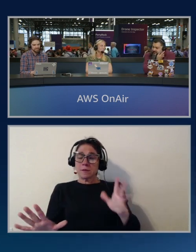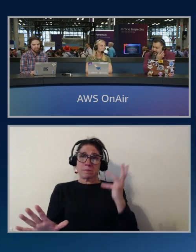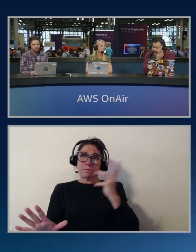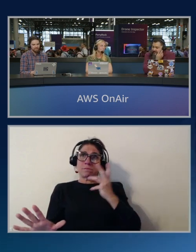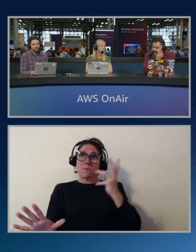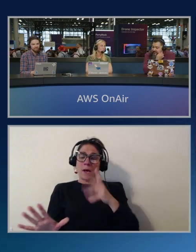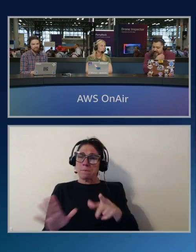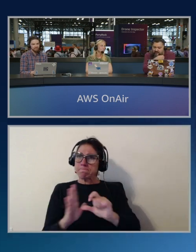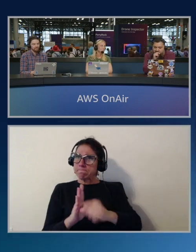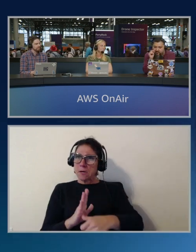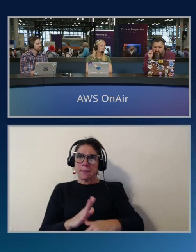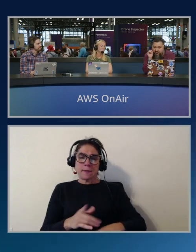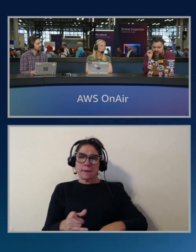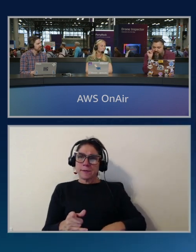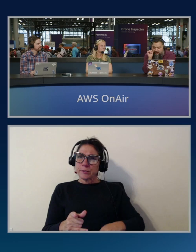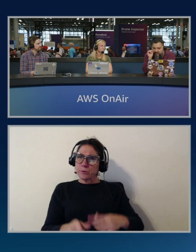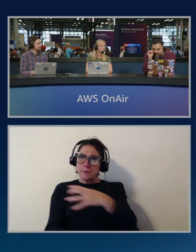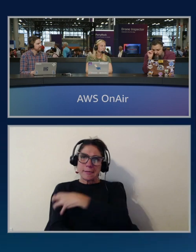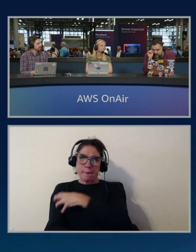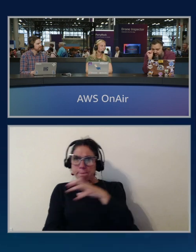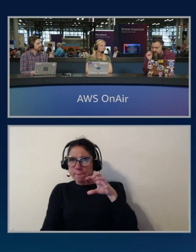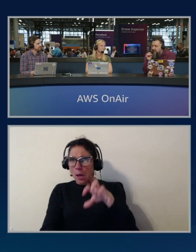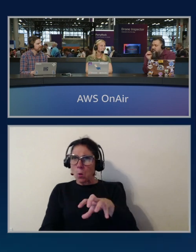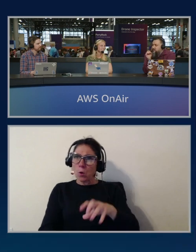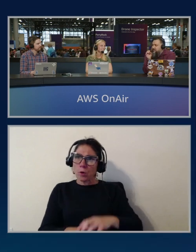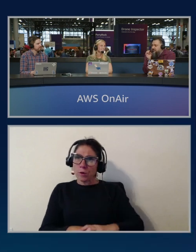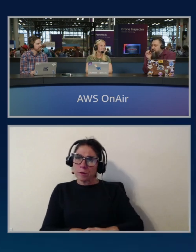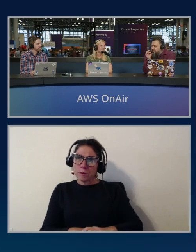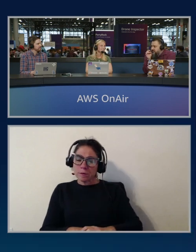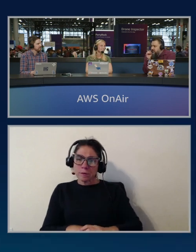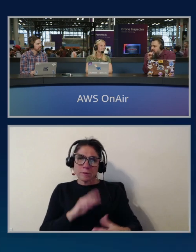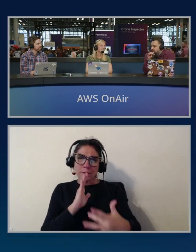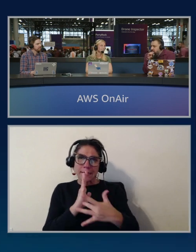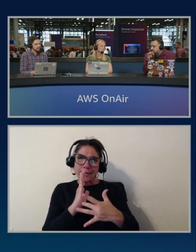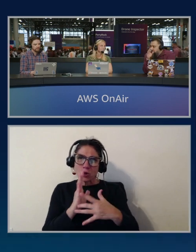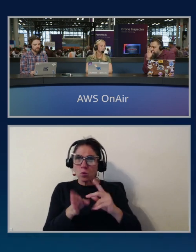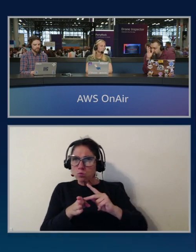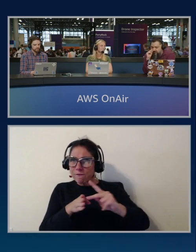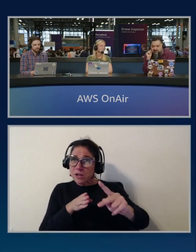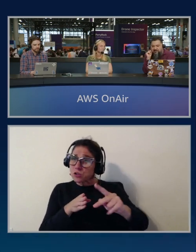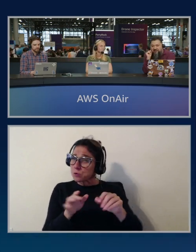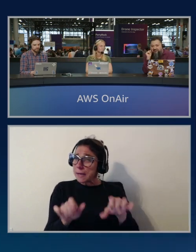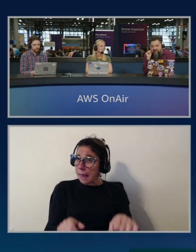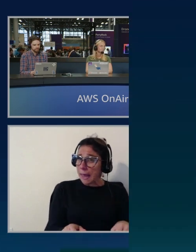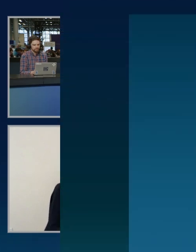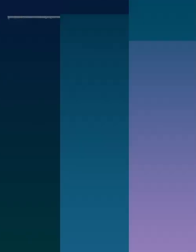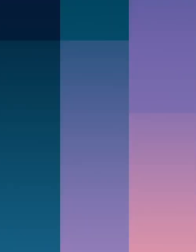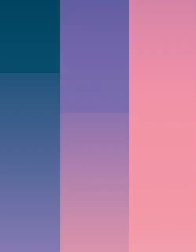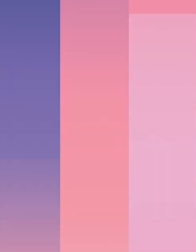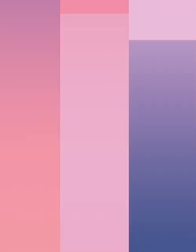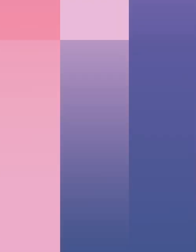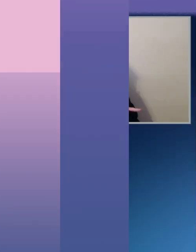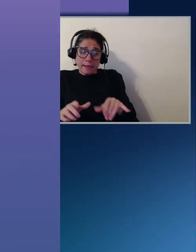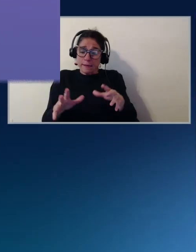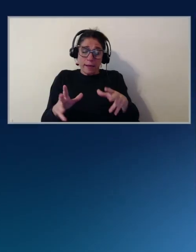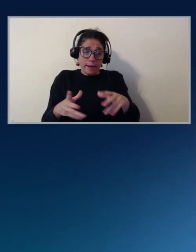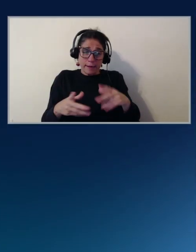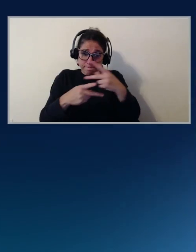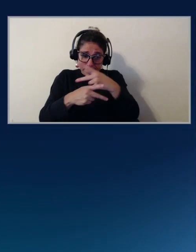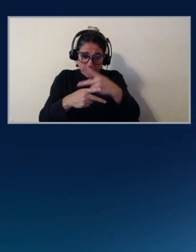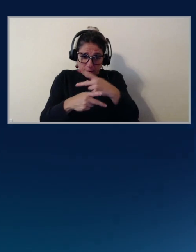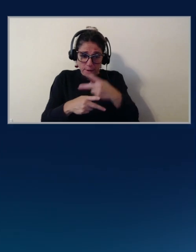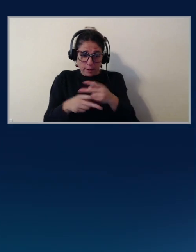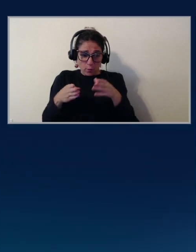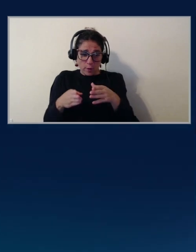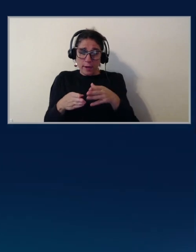able to empower a technical professional that can, just like me, meander their way through clacking together a couple